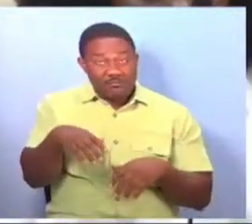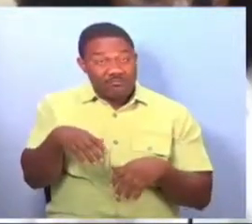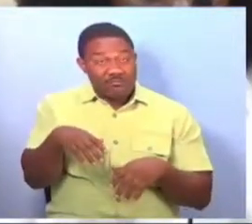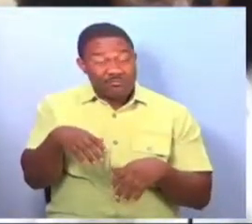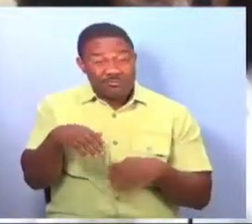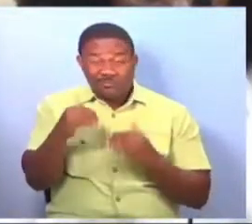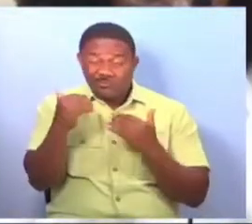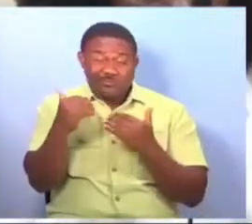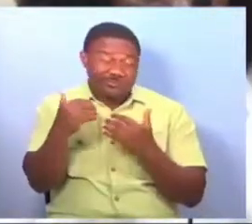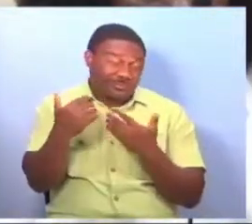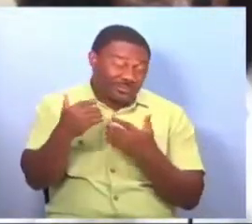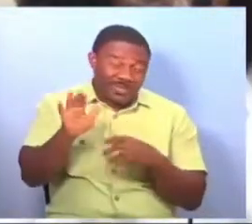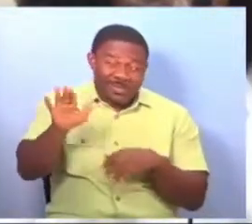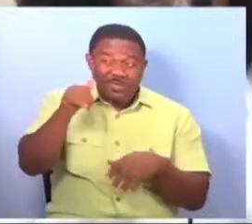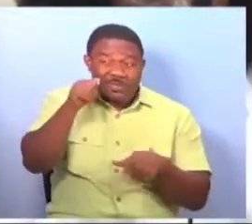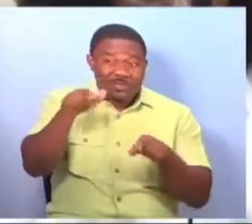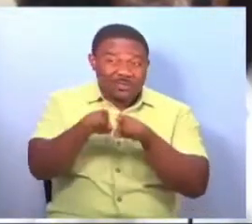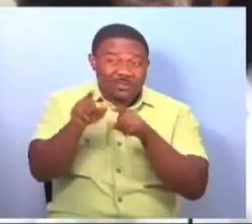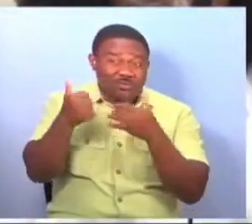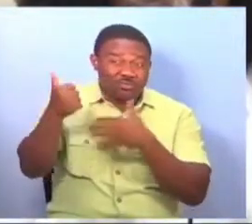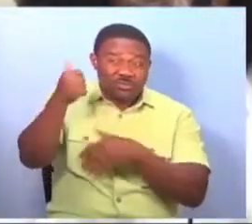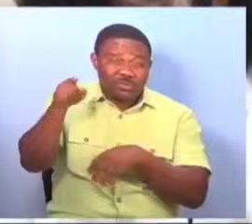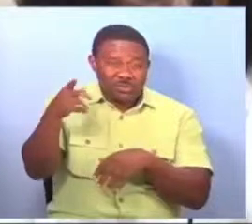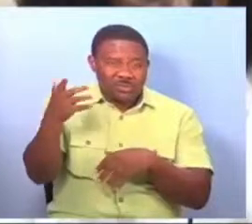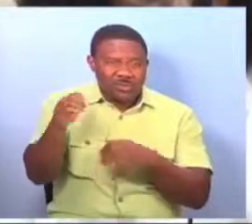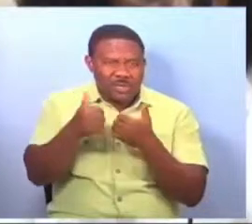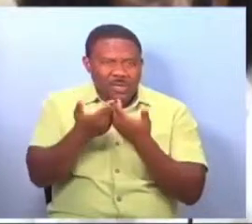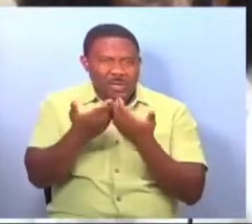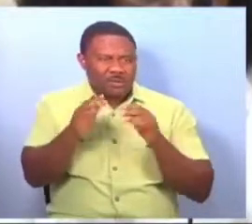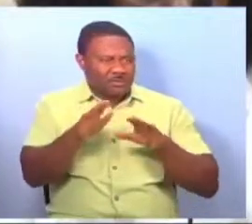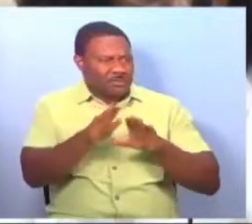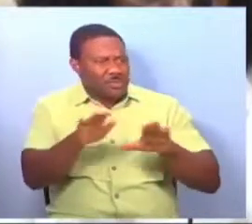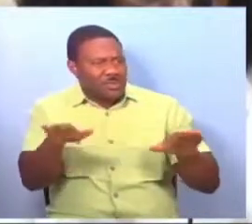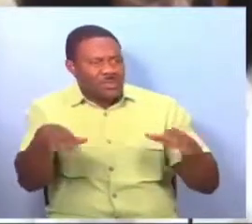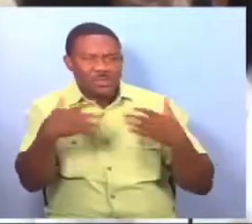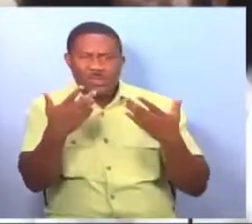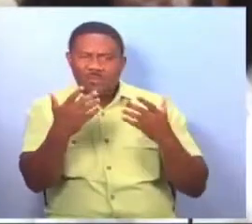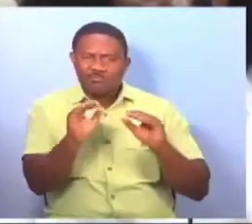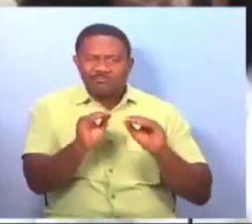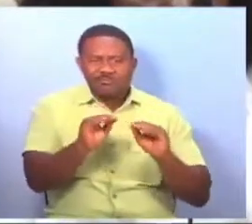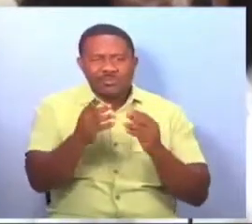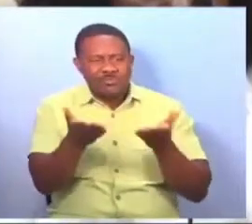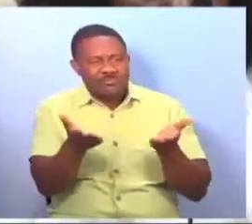and I've shared a lot of experiences with him on how to raise his children.